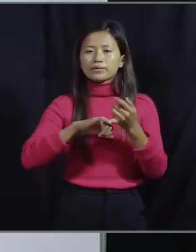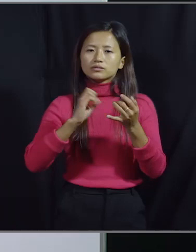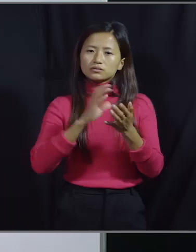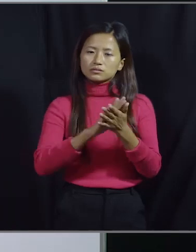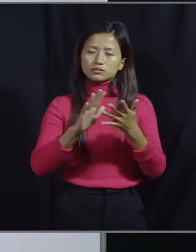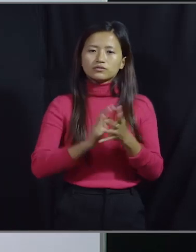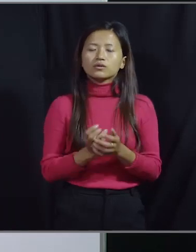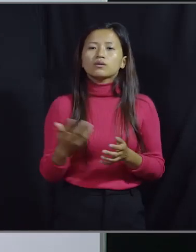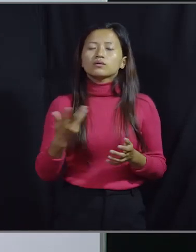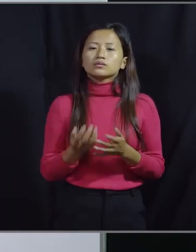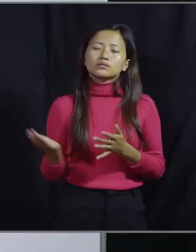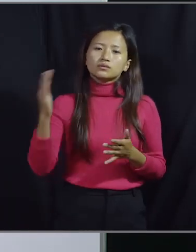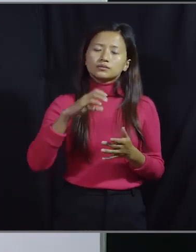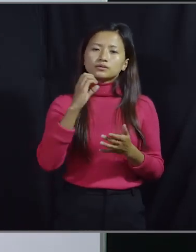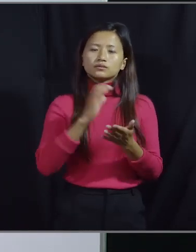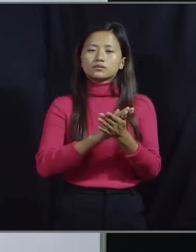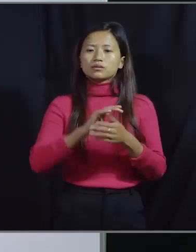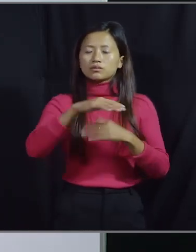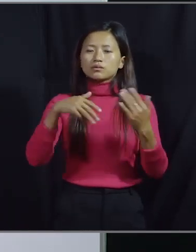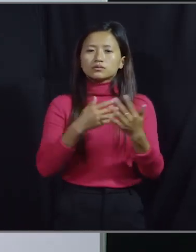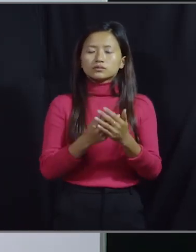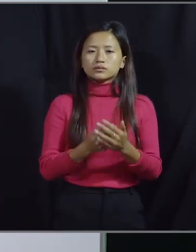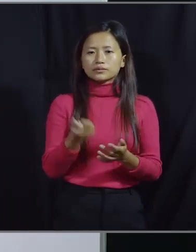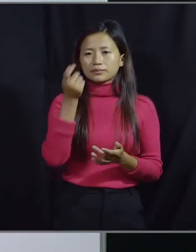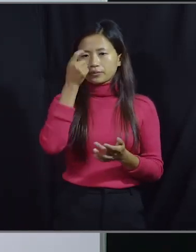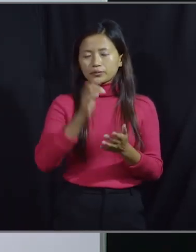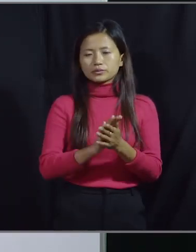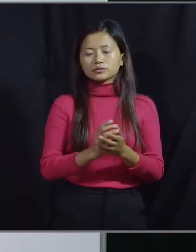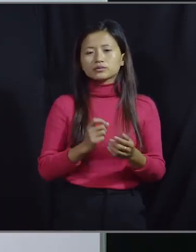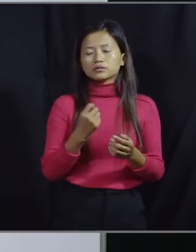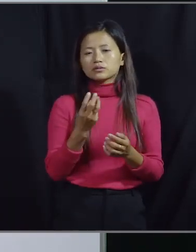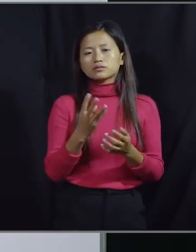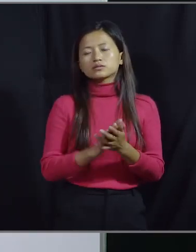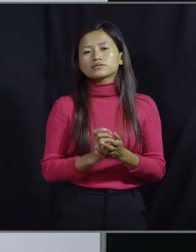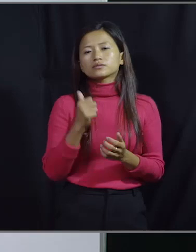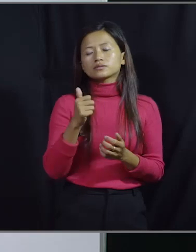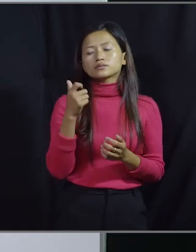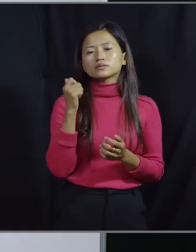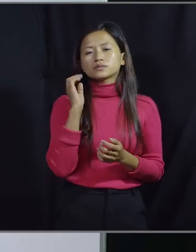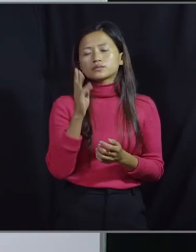chapters, where you will be calculating almost in all the problems for the calculation of goodwill.